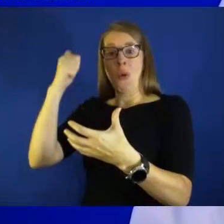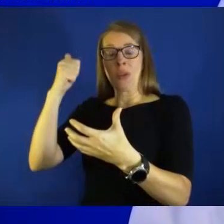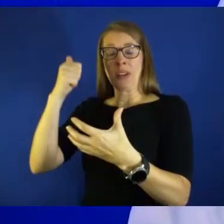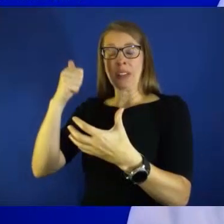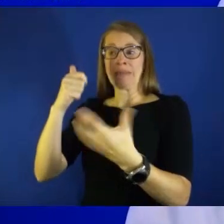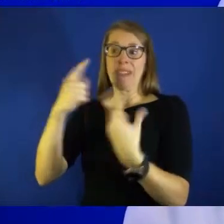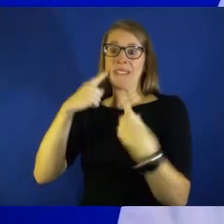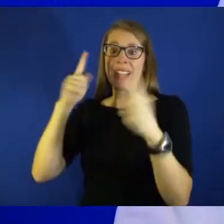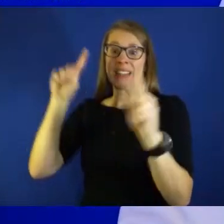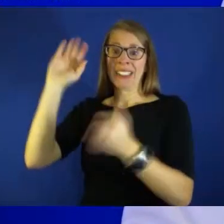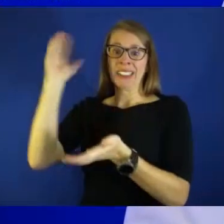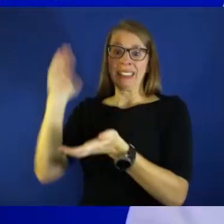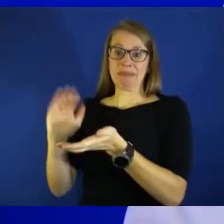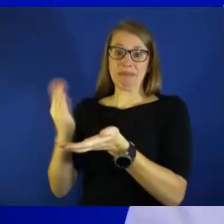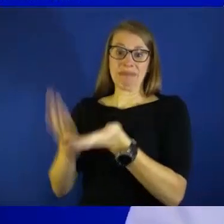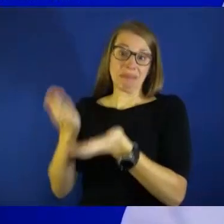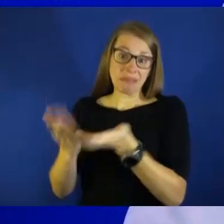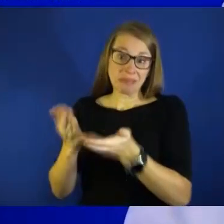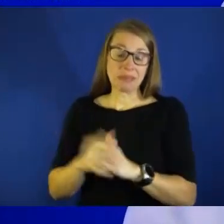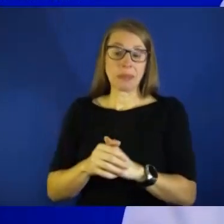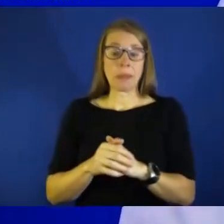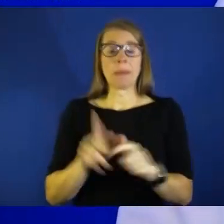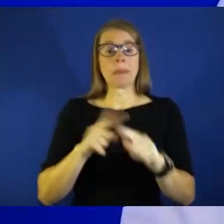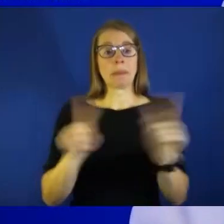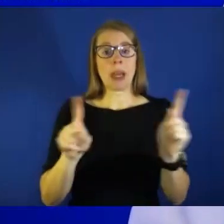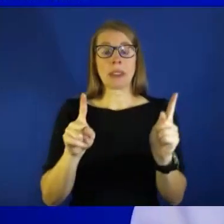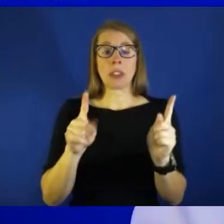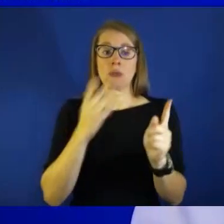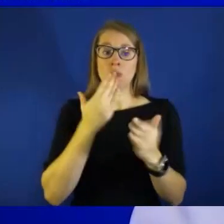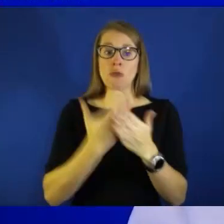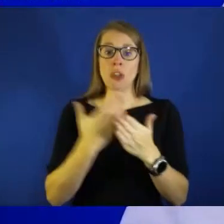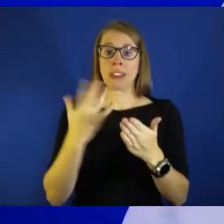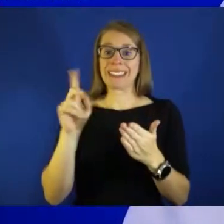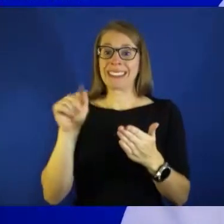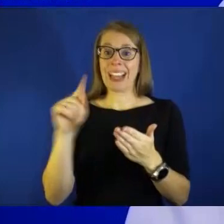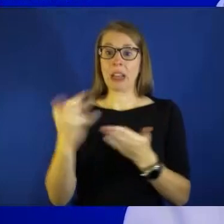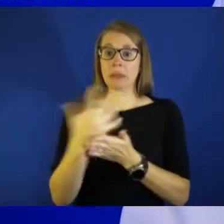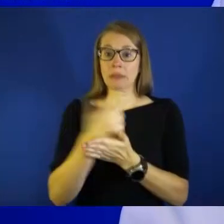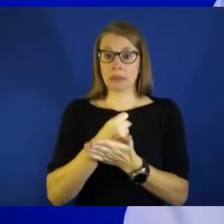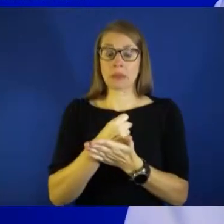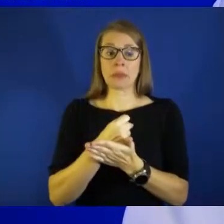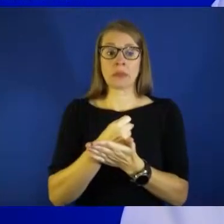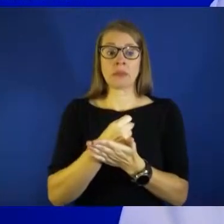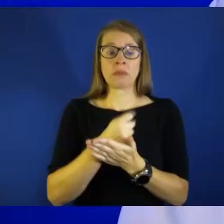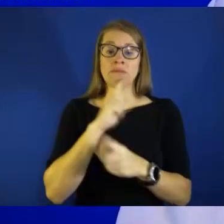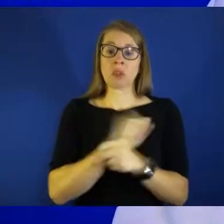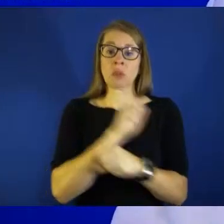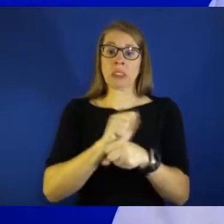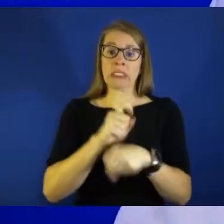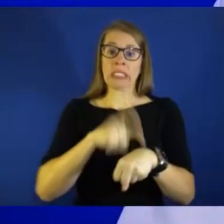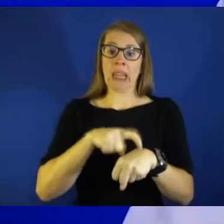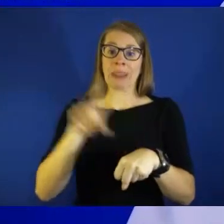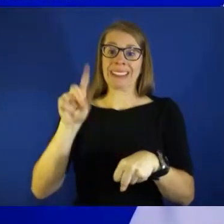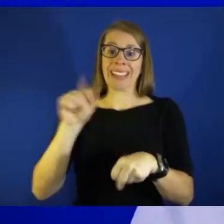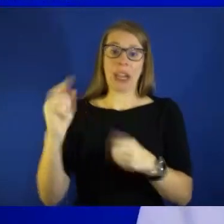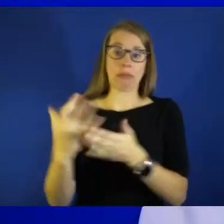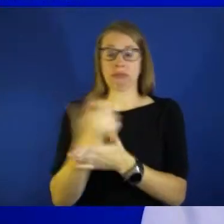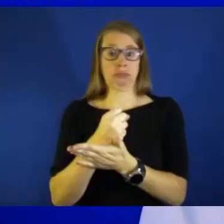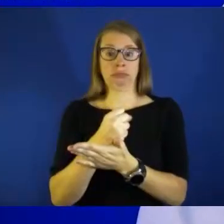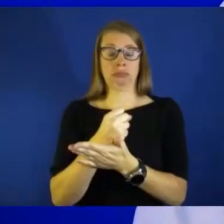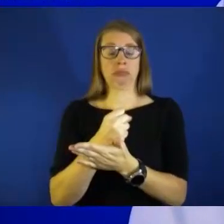But overall, I think that we are getting good data. We are getting as real-time data as we can because, again, we haven't had the